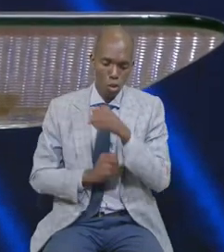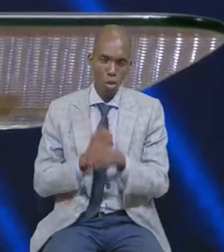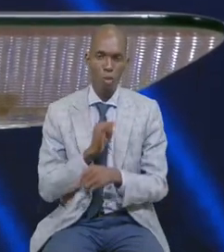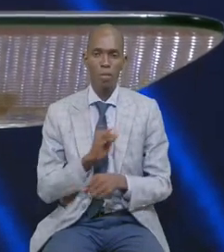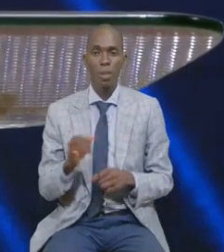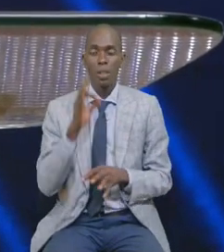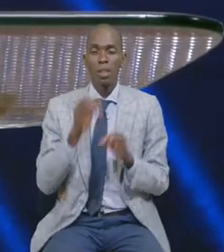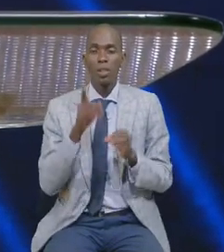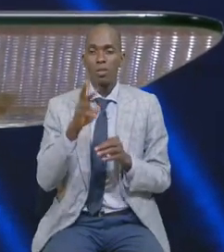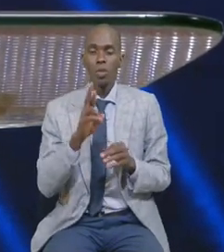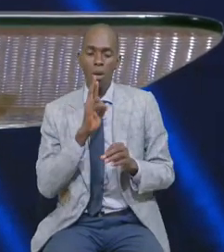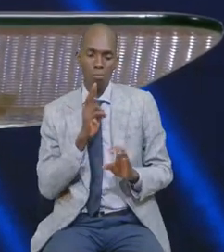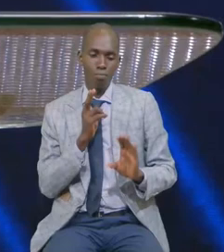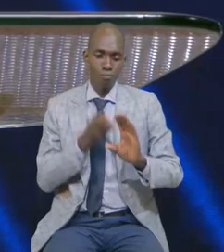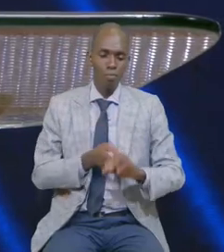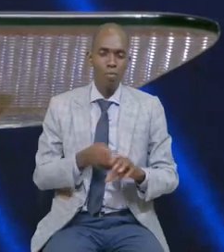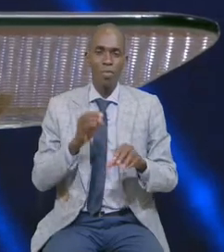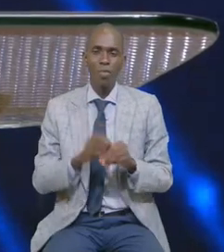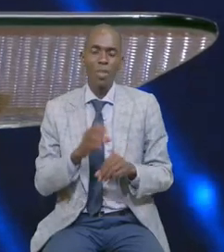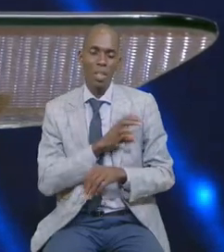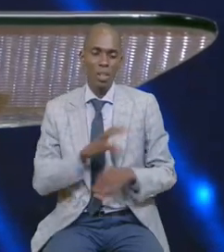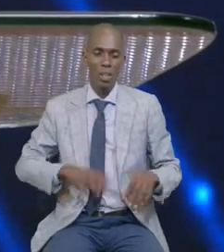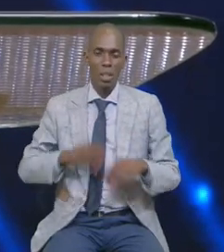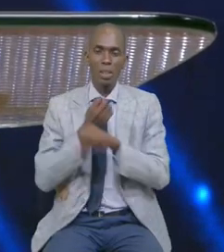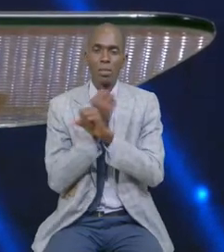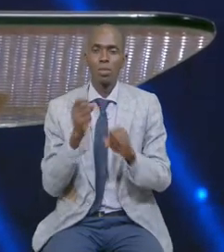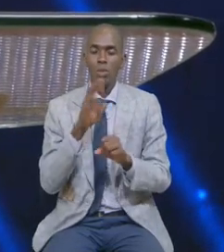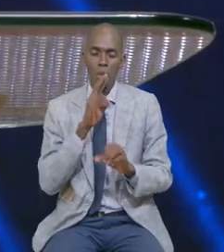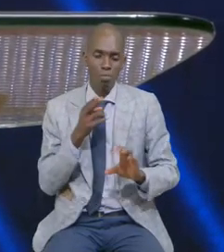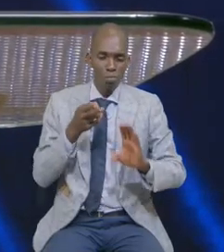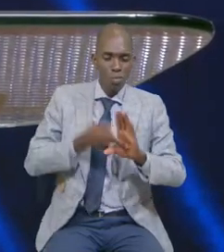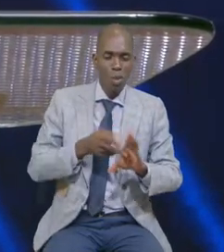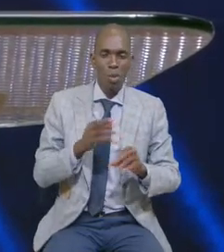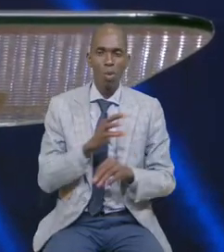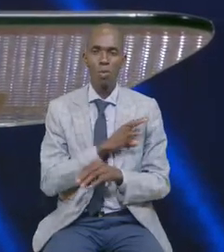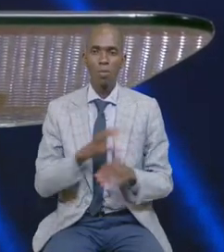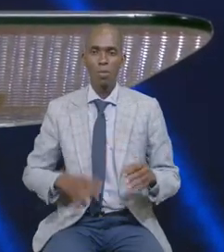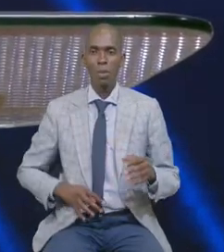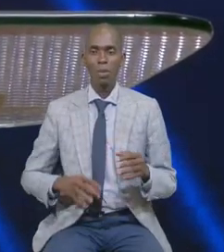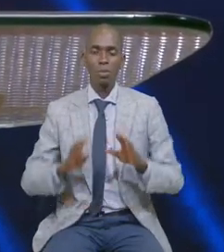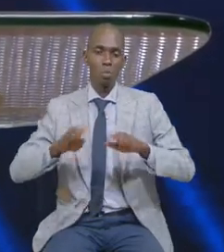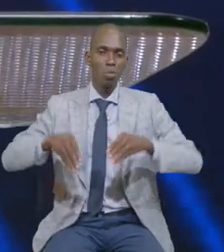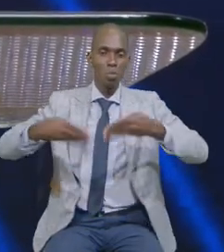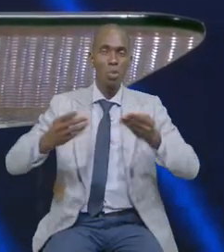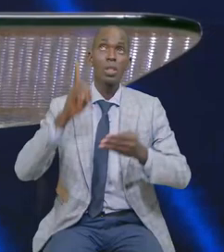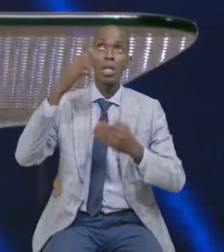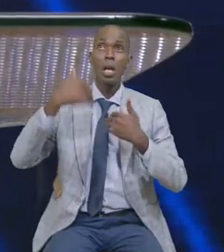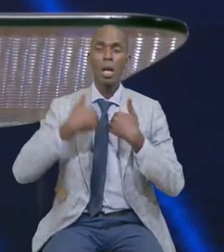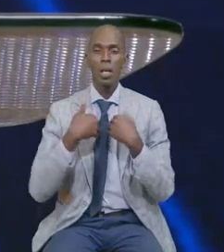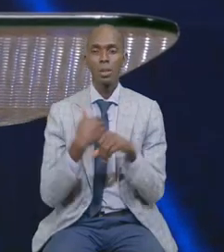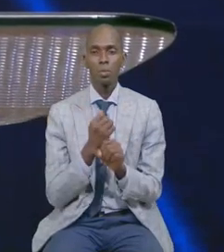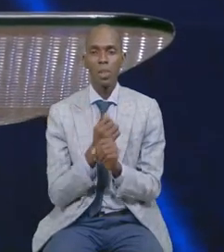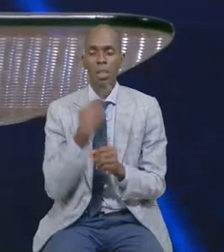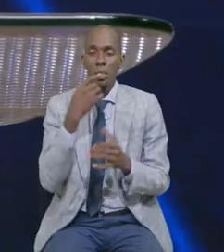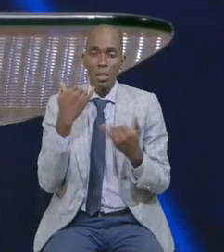If you are partaker of his salvation, if you are partaker of his supply, if you are partaker of the provision he has made, he